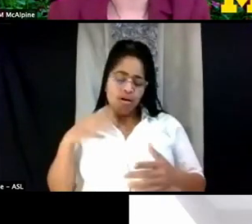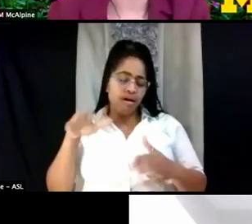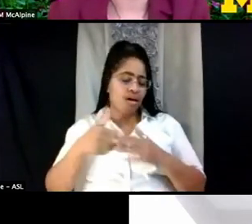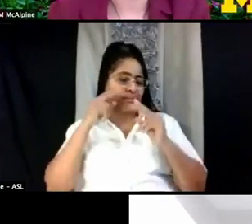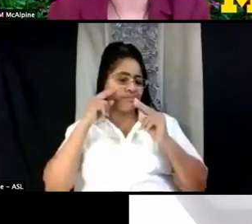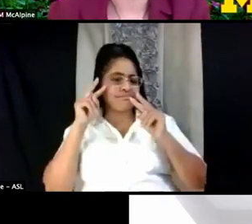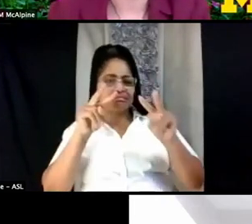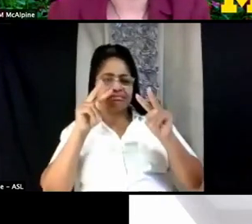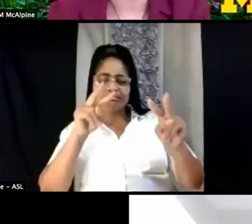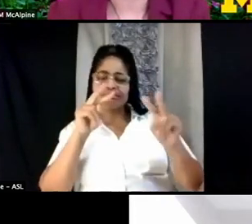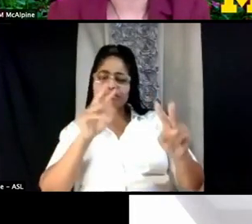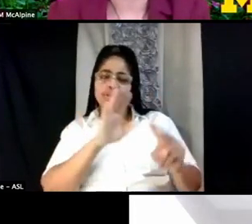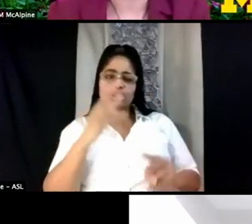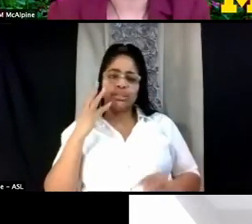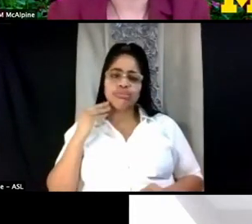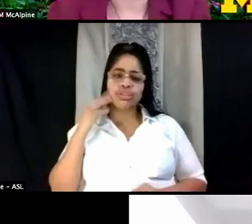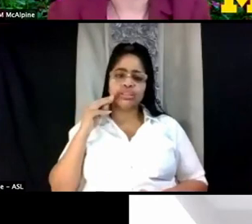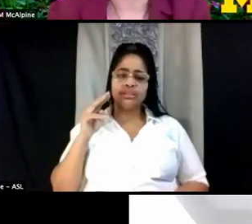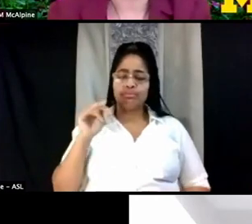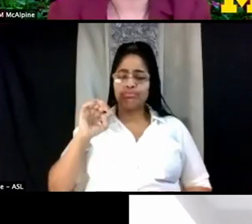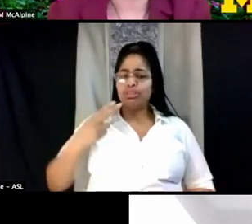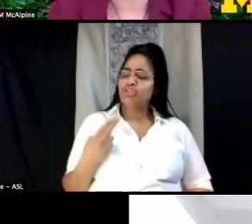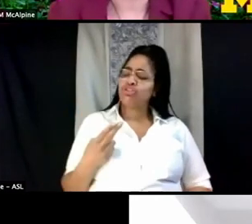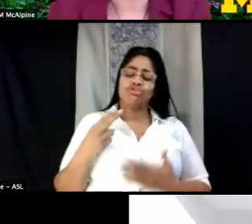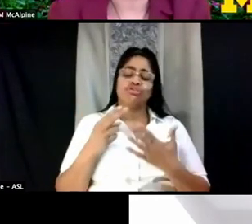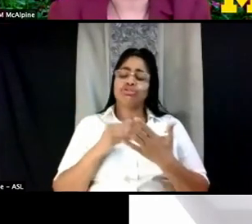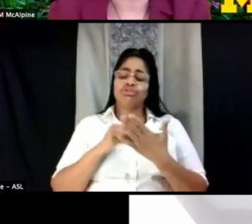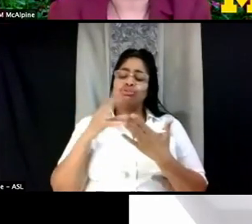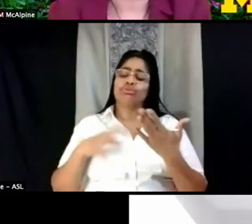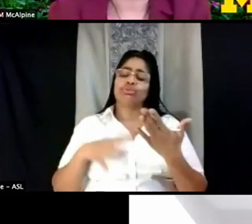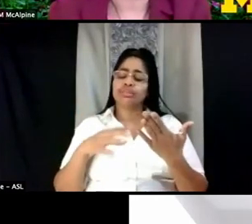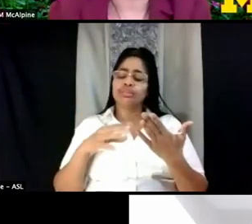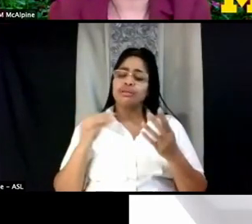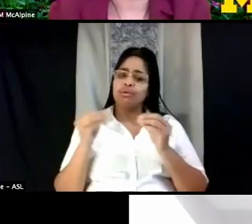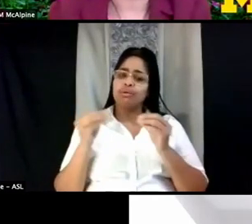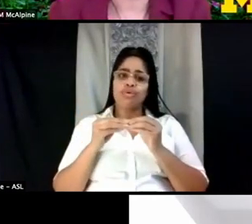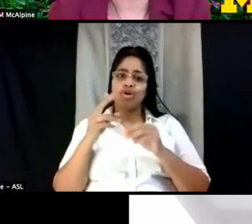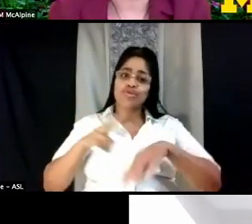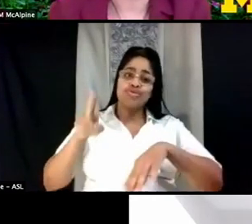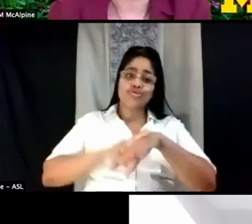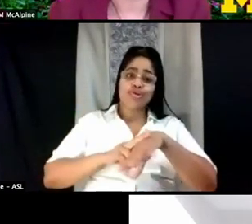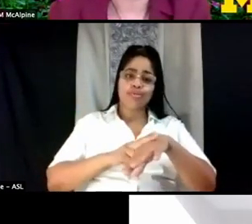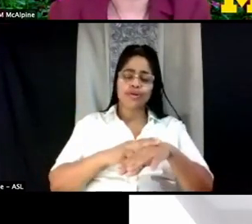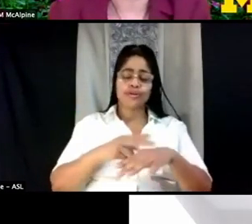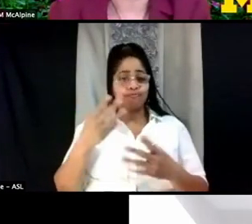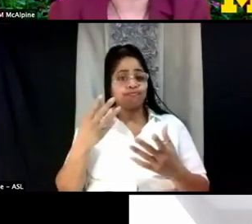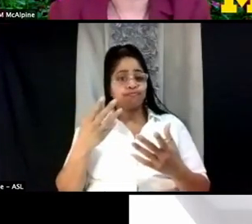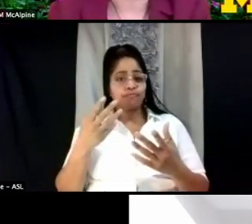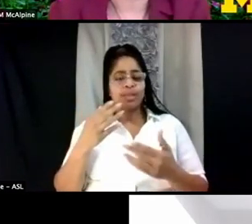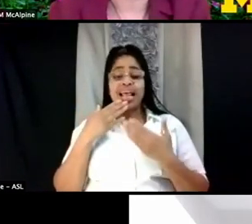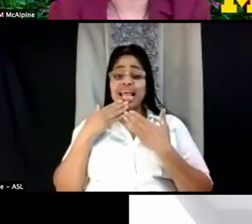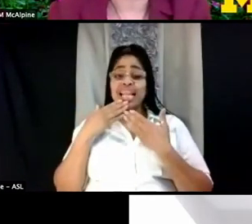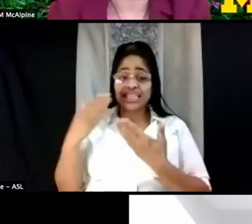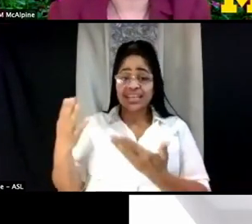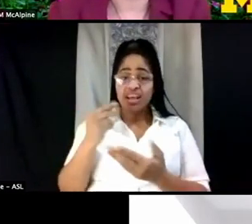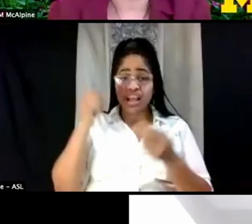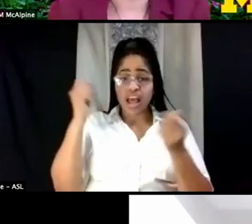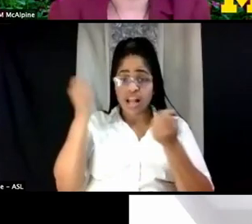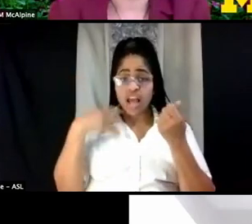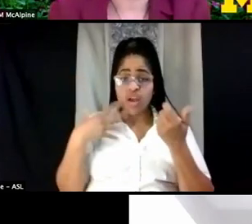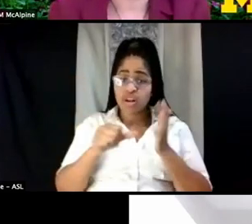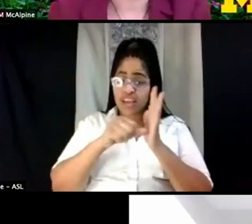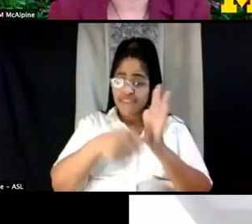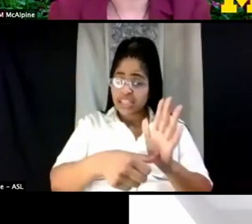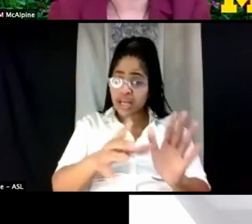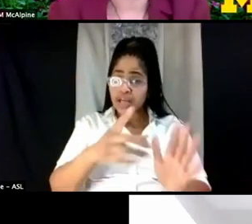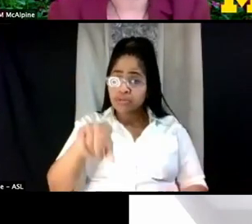when your experience as a Michigan student is closer to normal. Speaking of Thanksgiving and the holidays, I again want to emphasize the need to